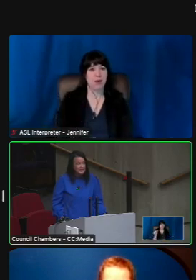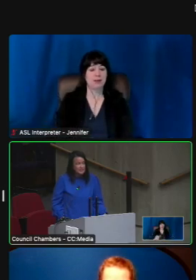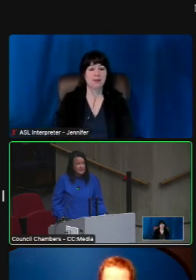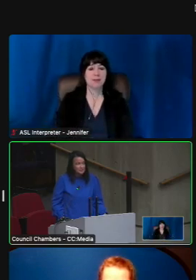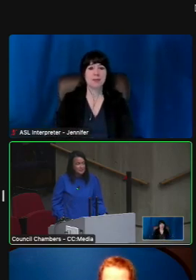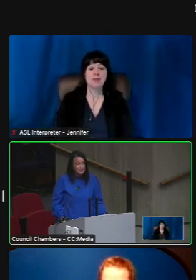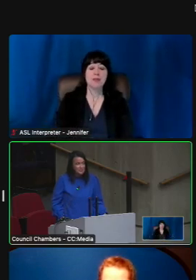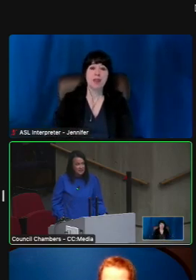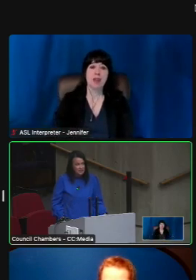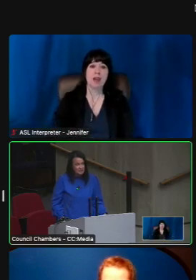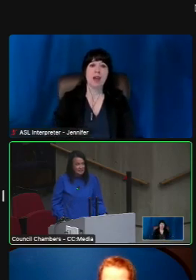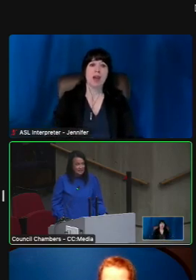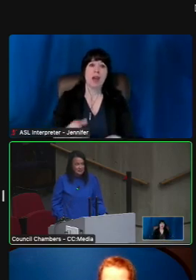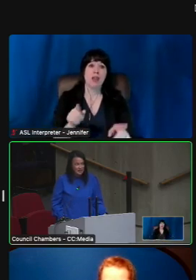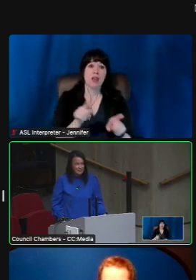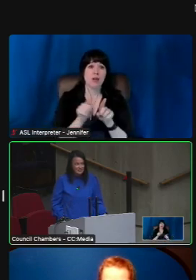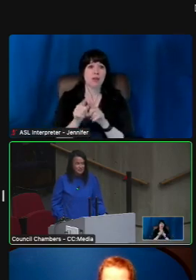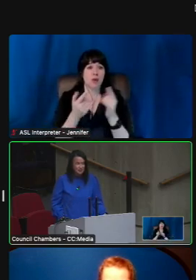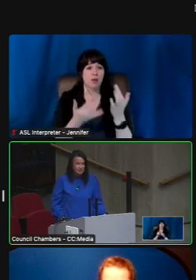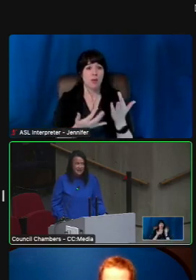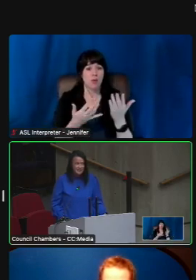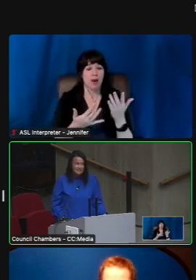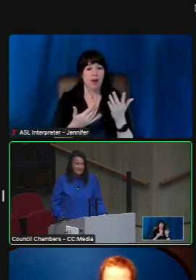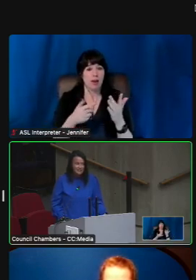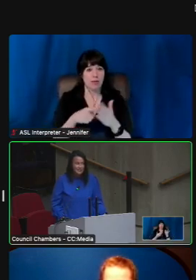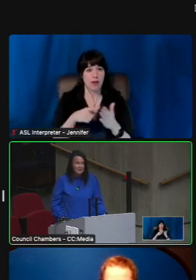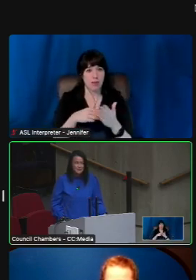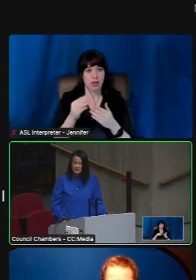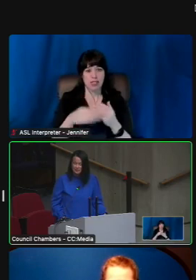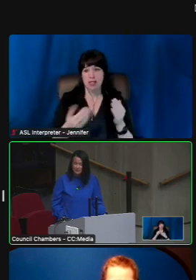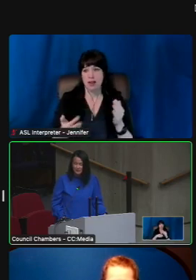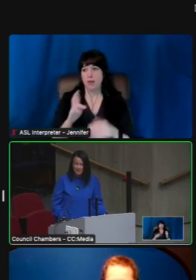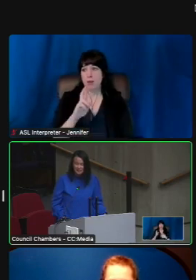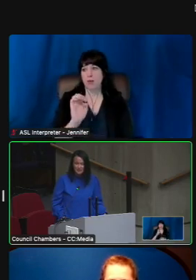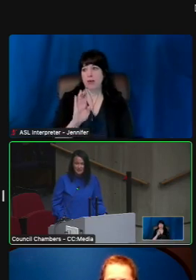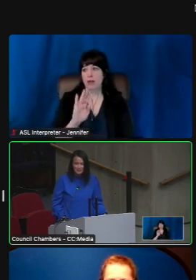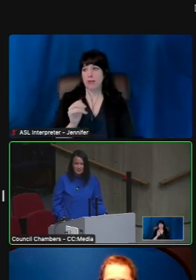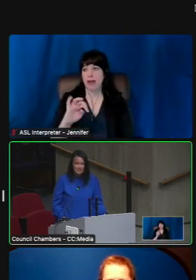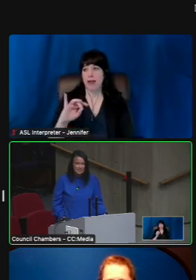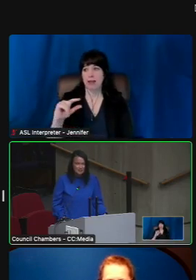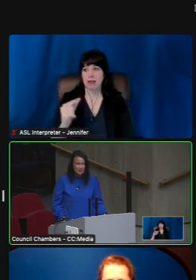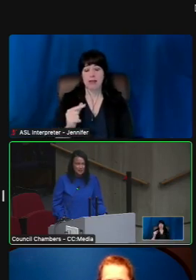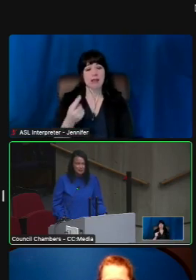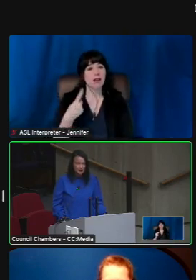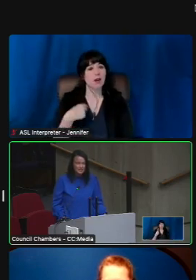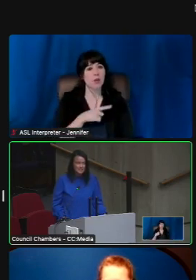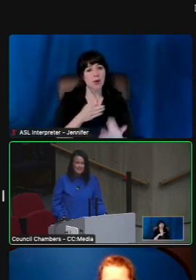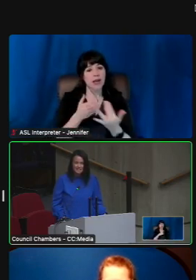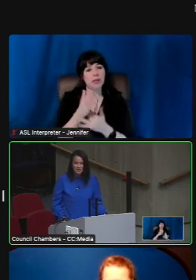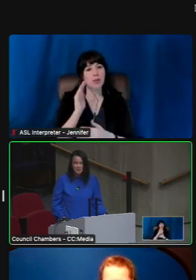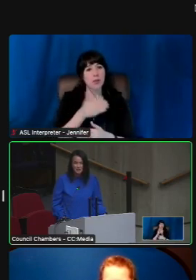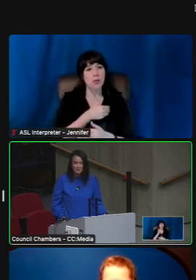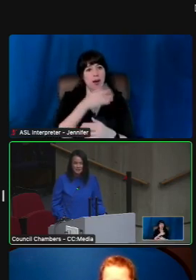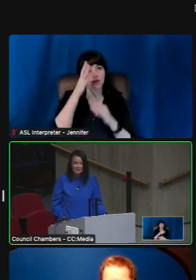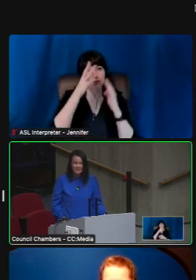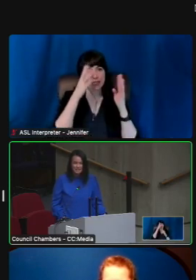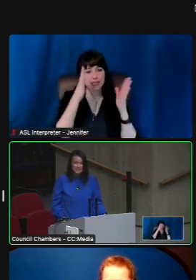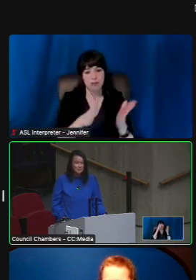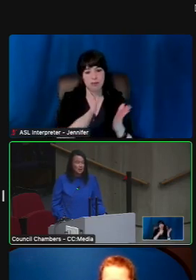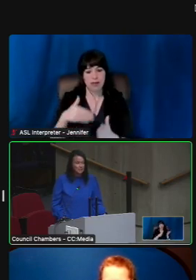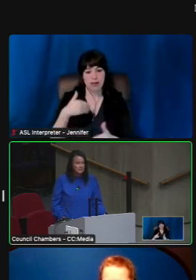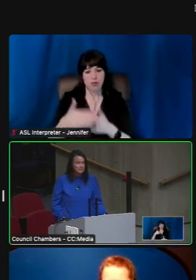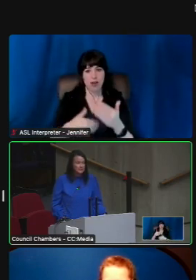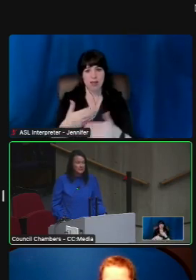And then the much-awaited beginning process of rebranding. We're getting through our strategic planning process, and now we're looking ahead